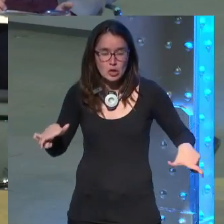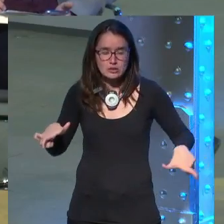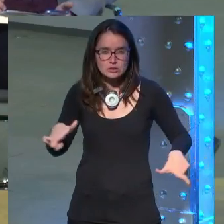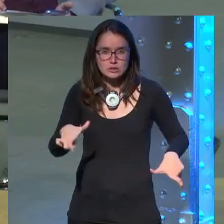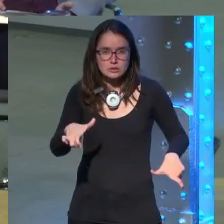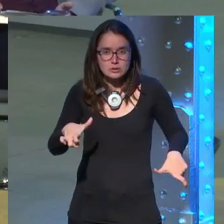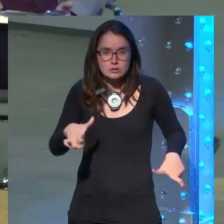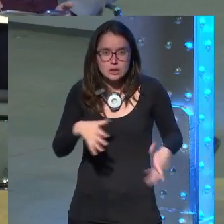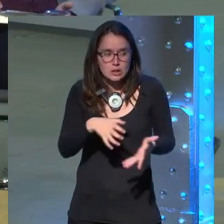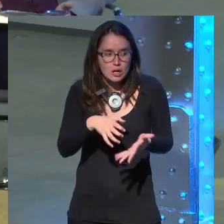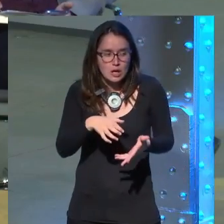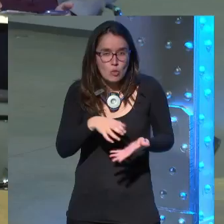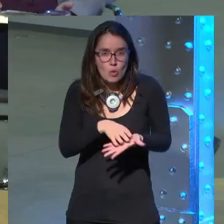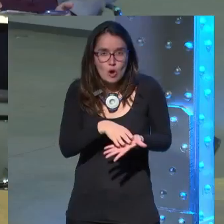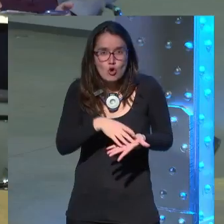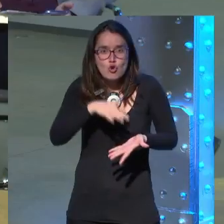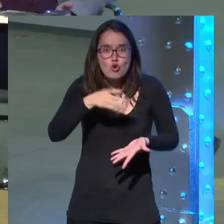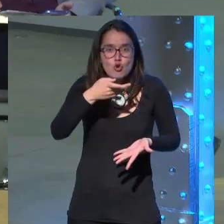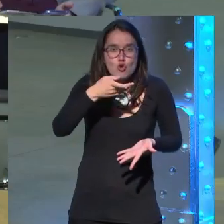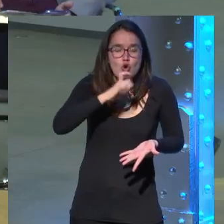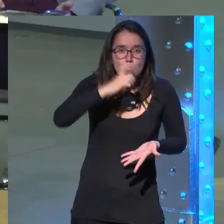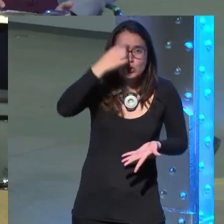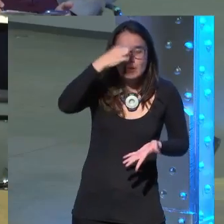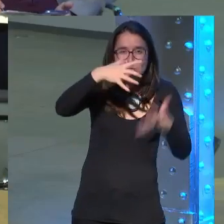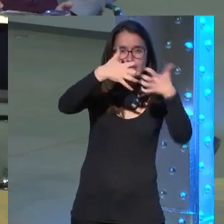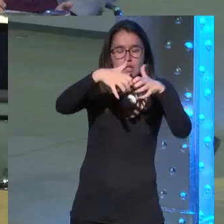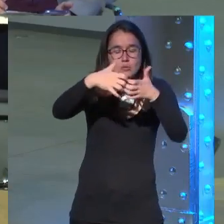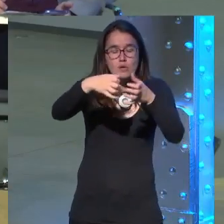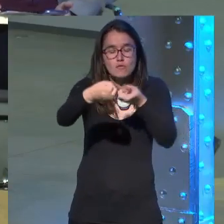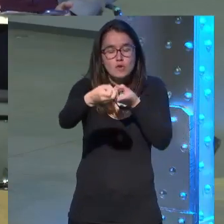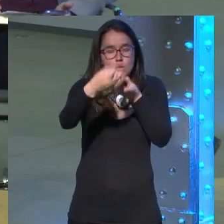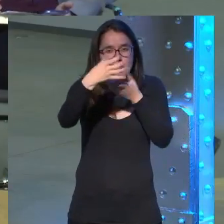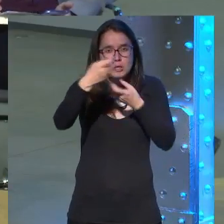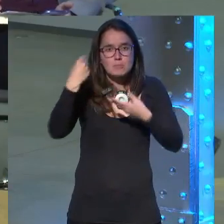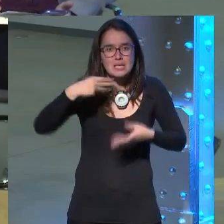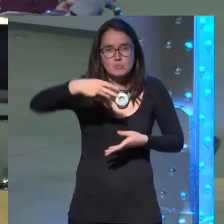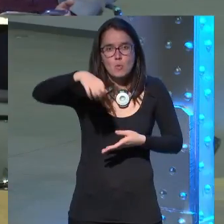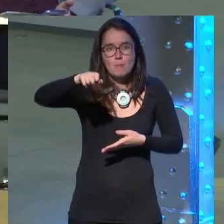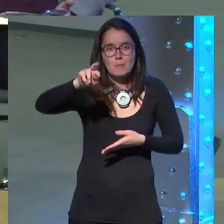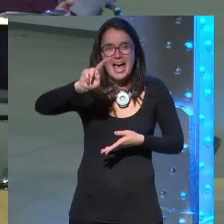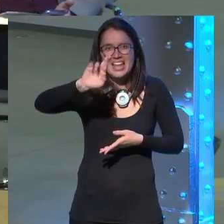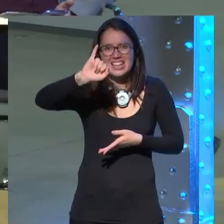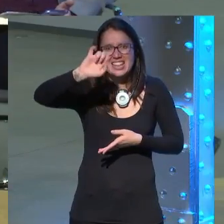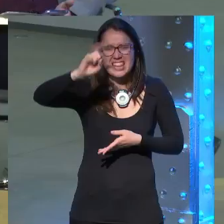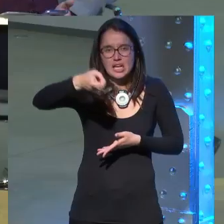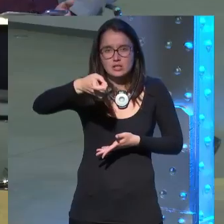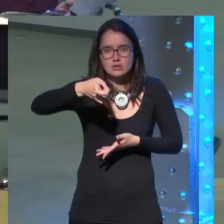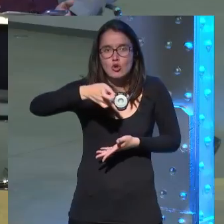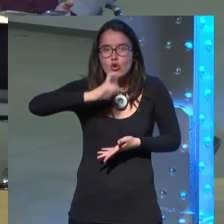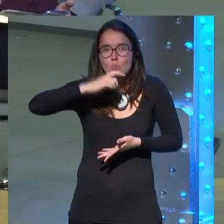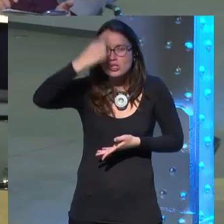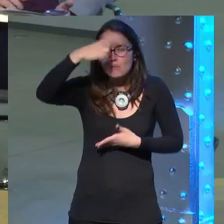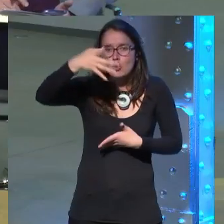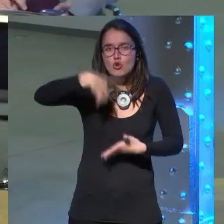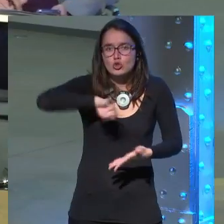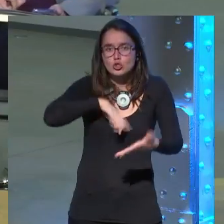in a vat being fed information, and that, like the Matrix, how can we know that we're not living in the Matrix? And of course we